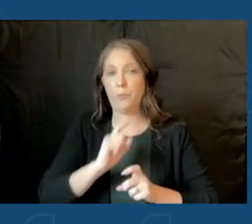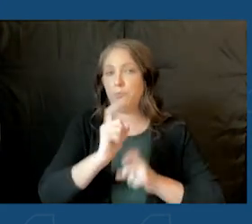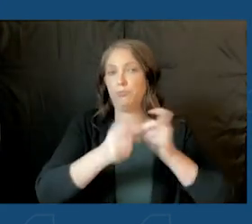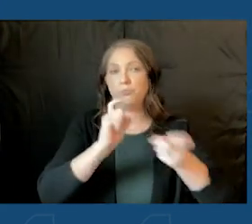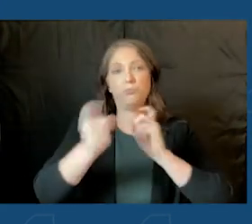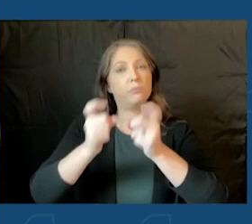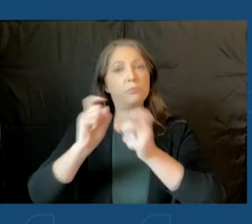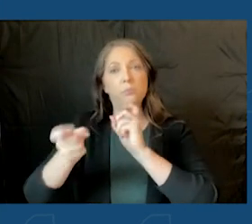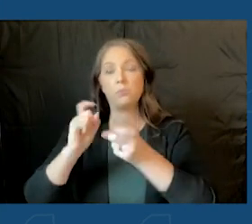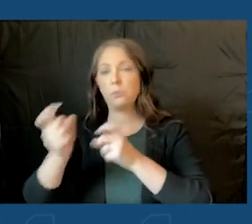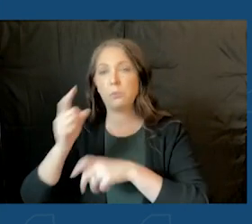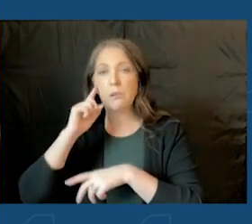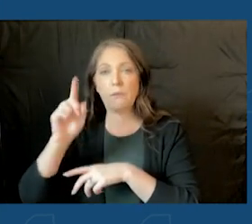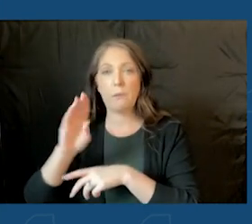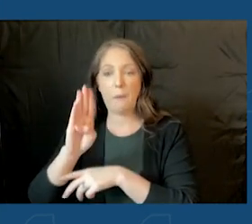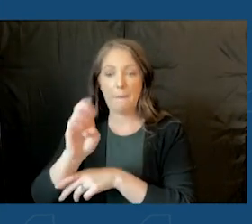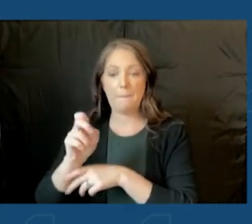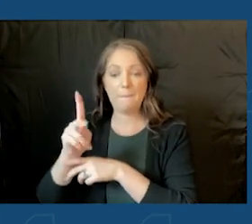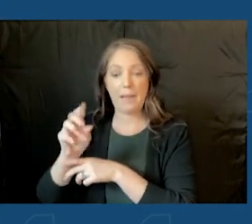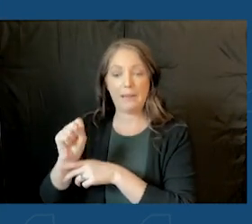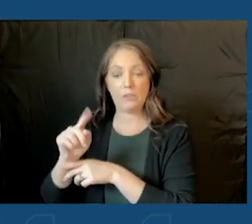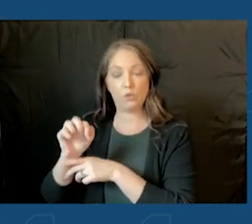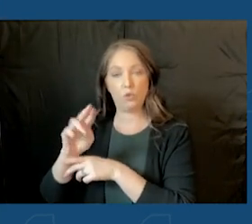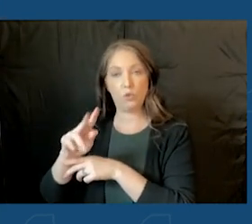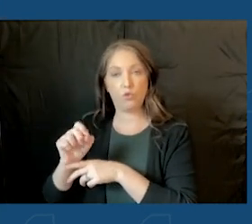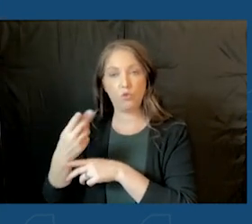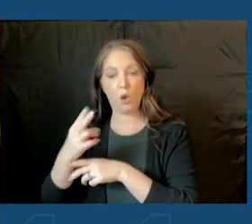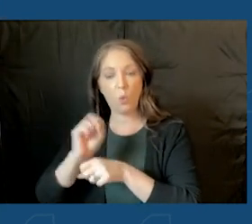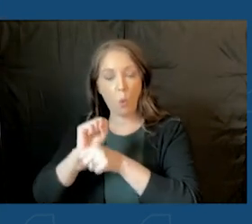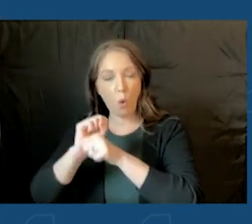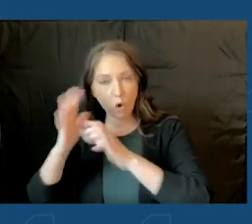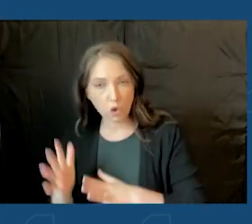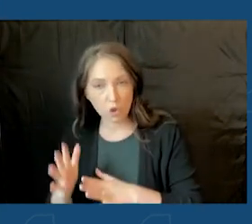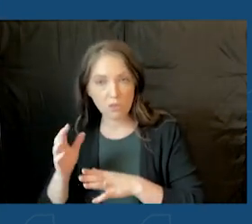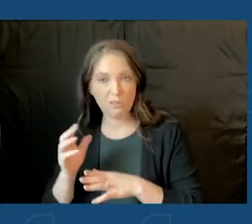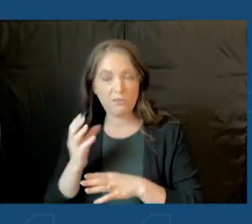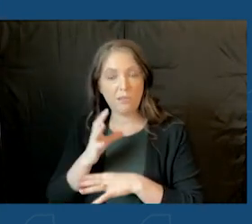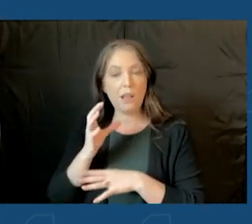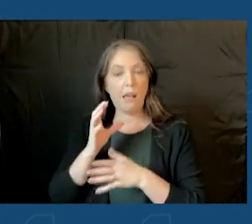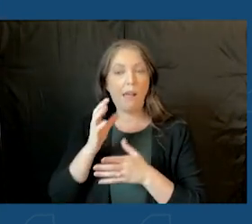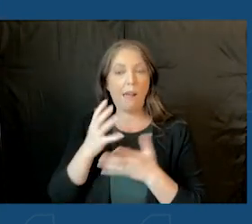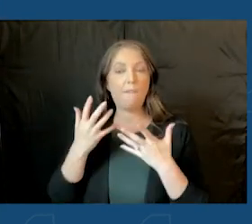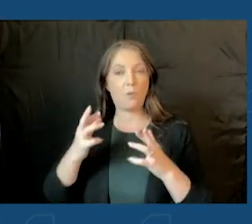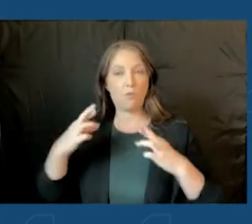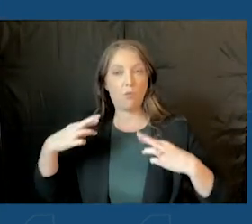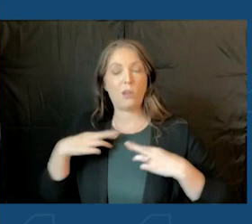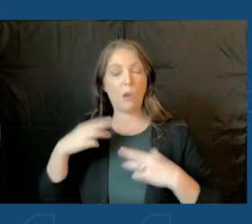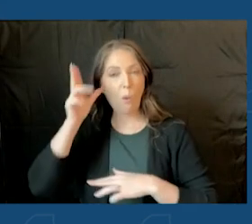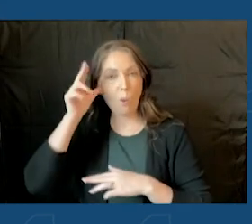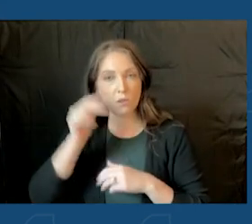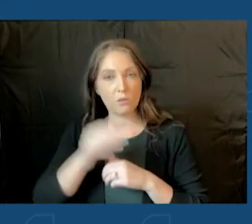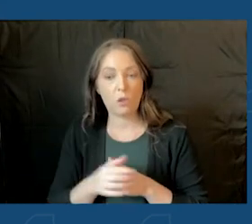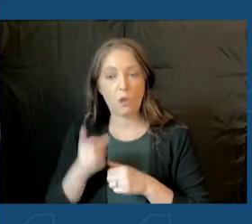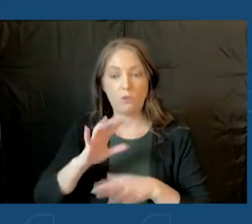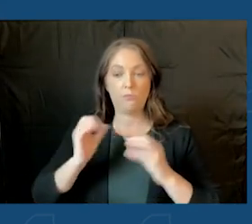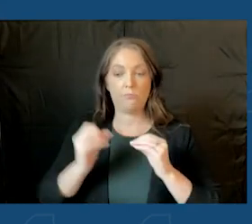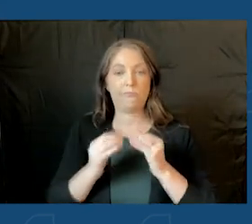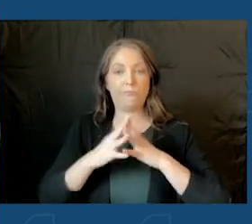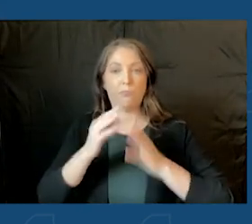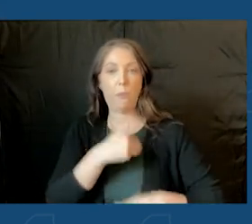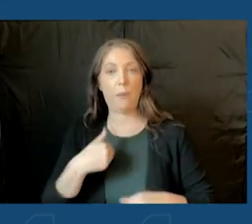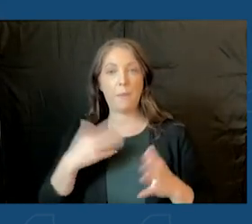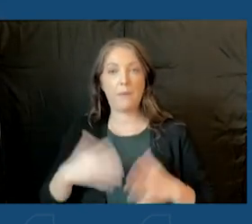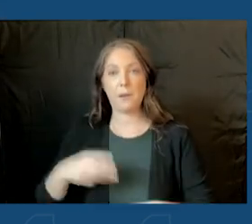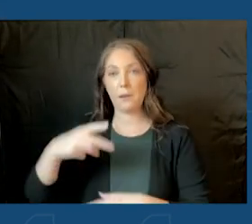of backstretch workers and retired thoroughbreds. She was a founding member of SPAC, helped to establish